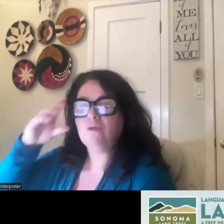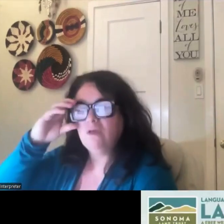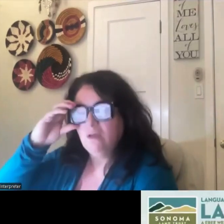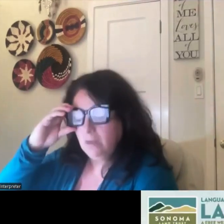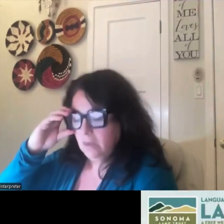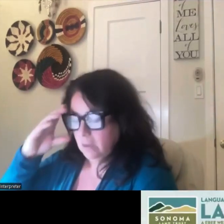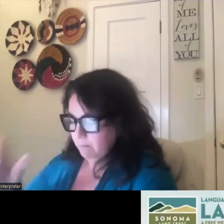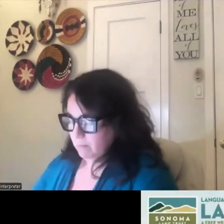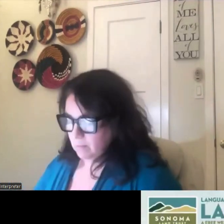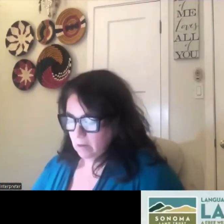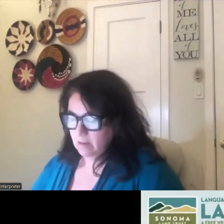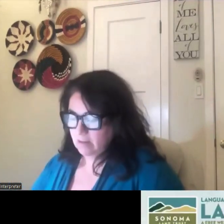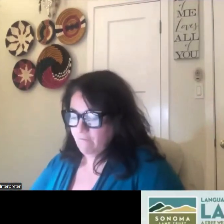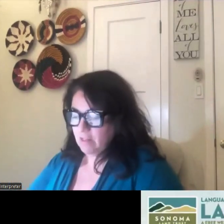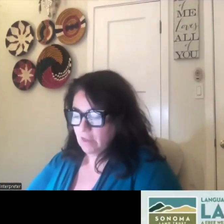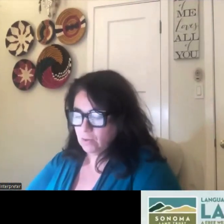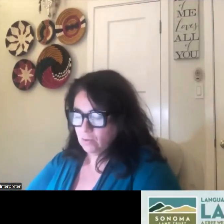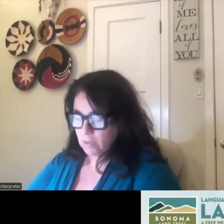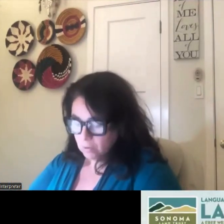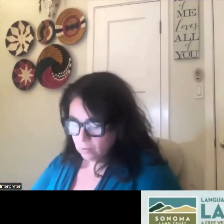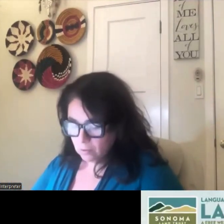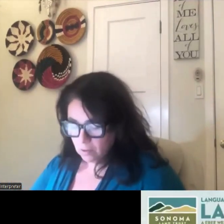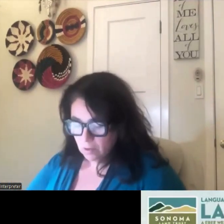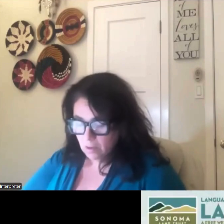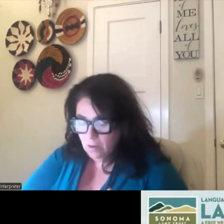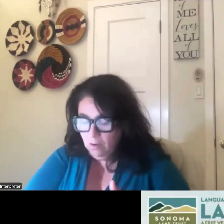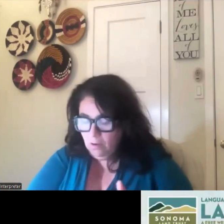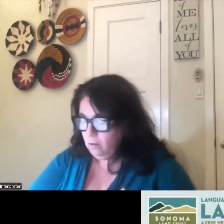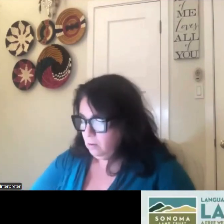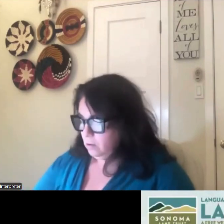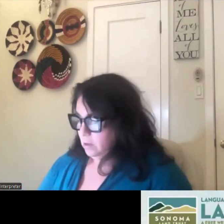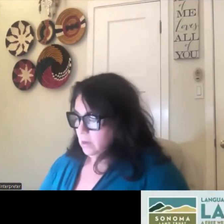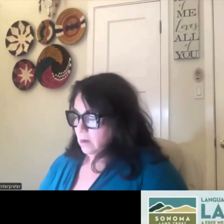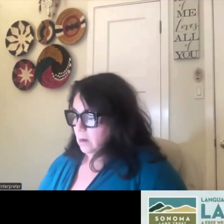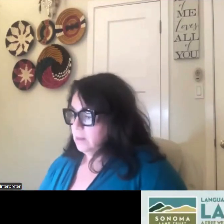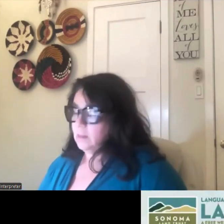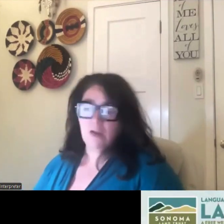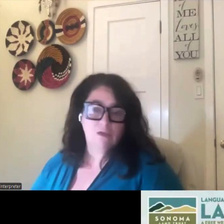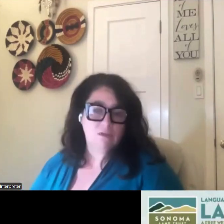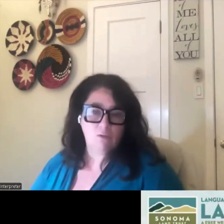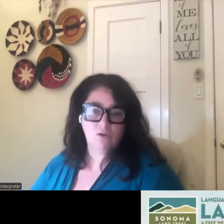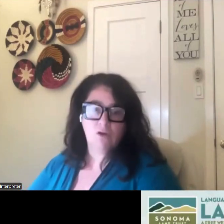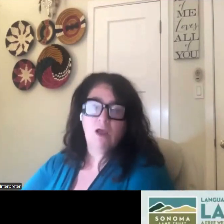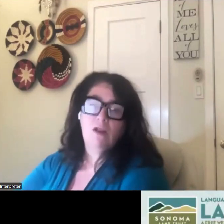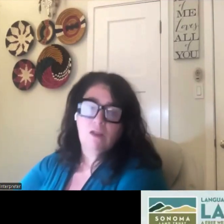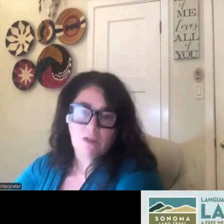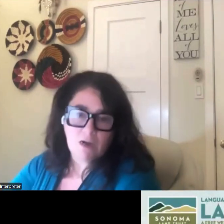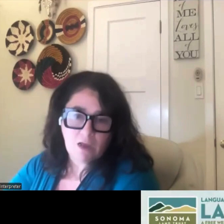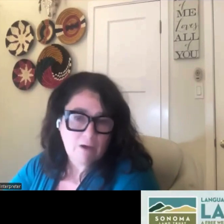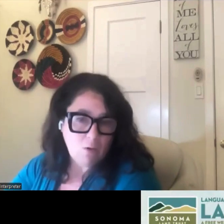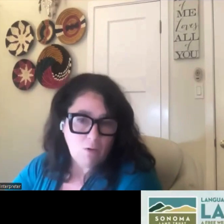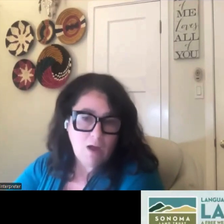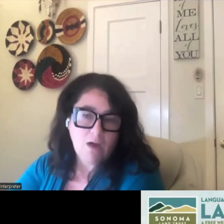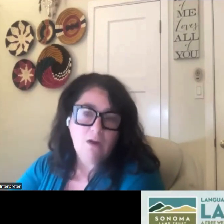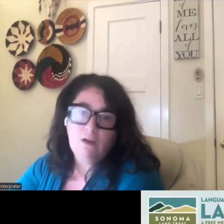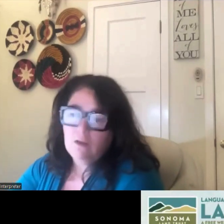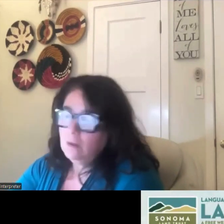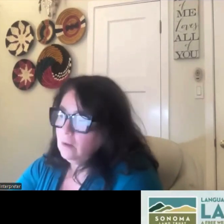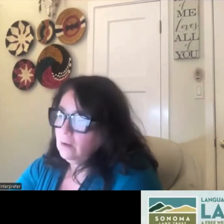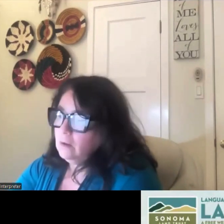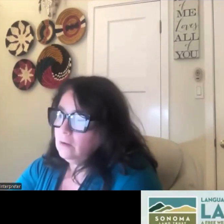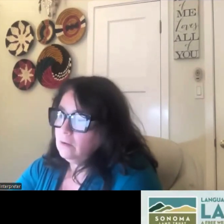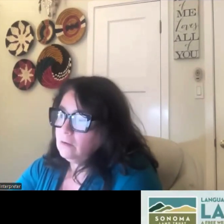smoke, or the physiologic or emotional stress of evacuating or being in the midst of a disaster